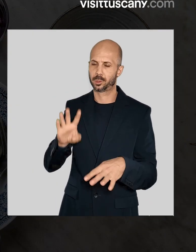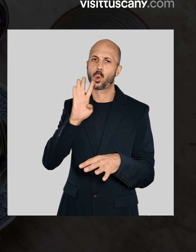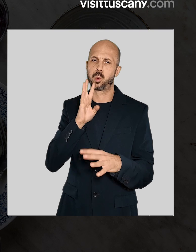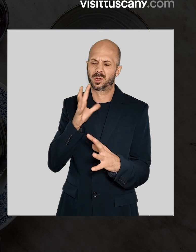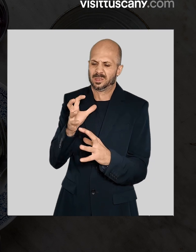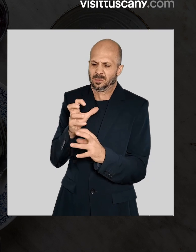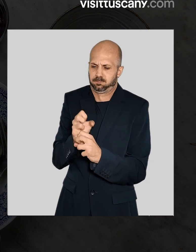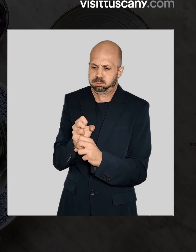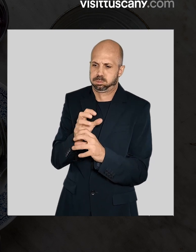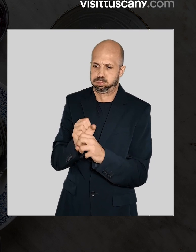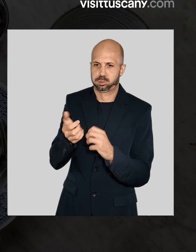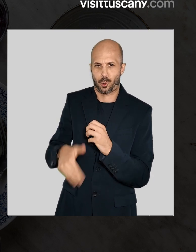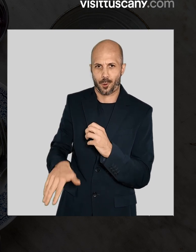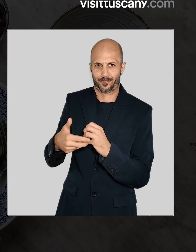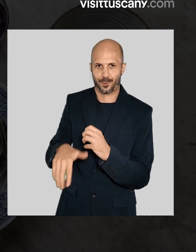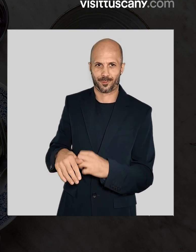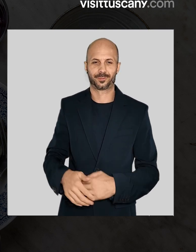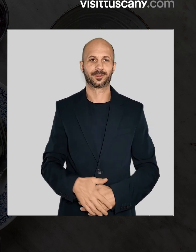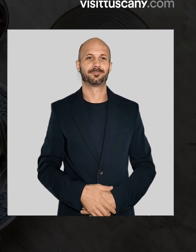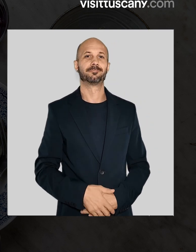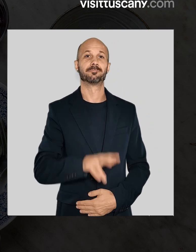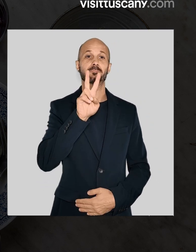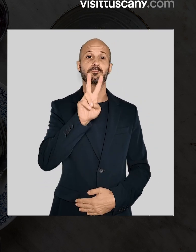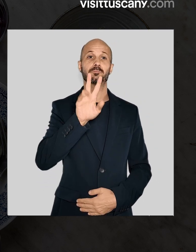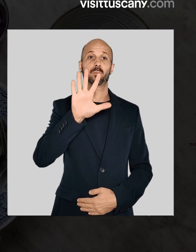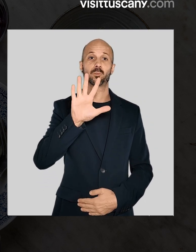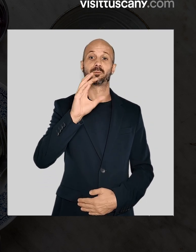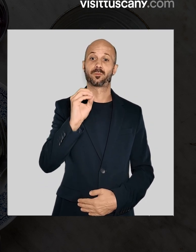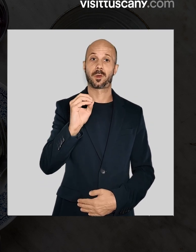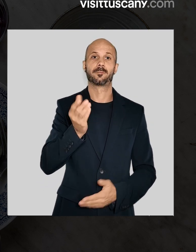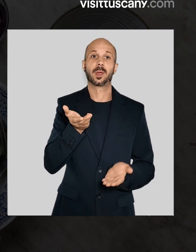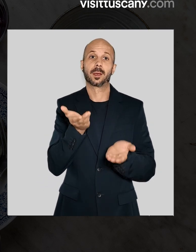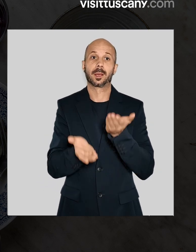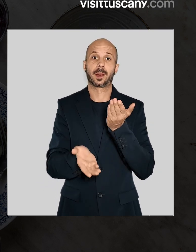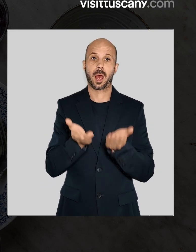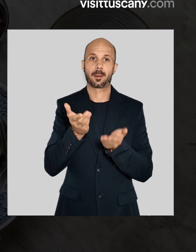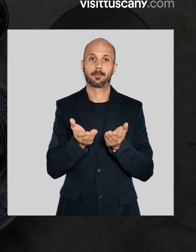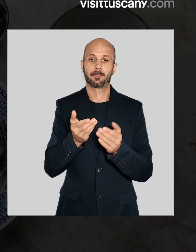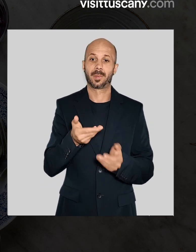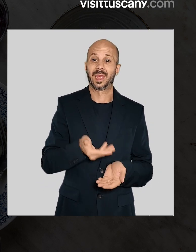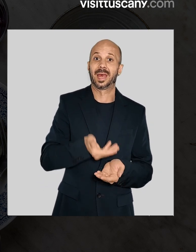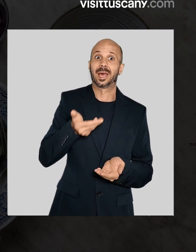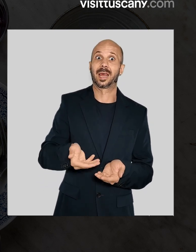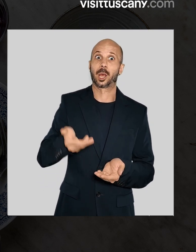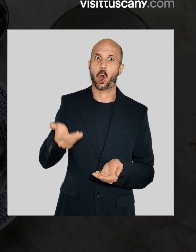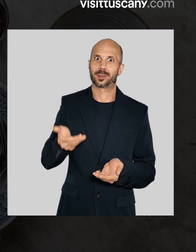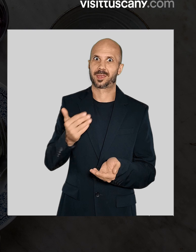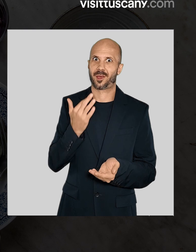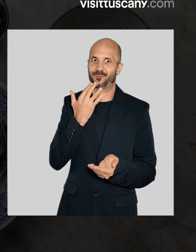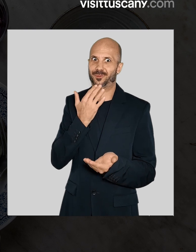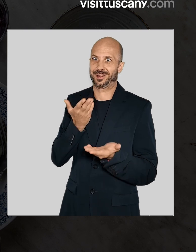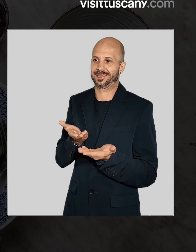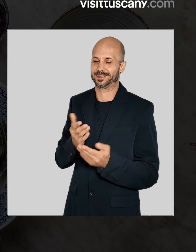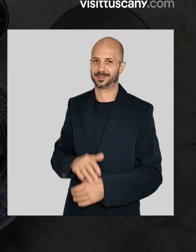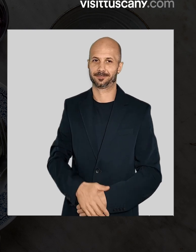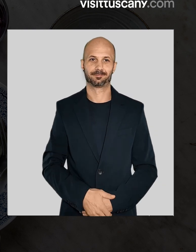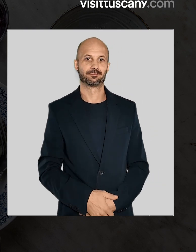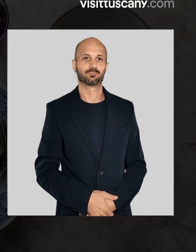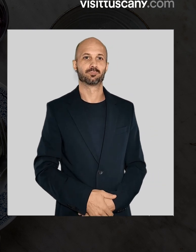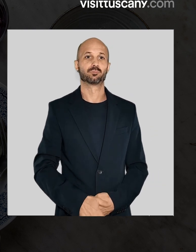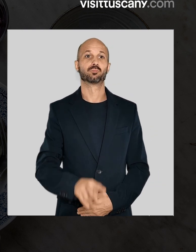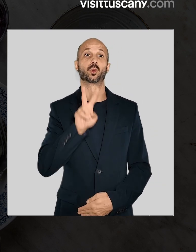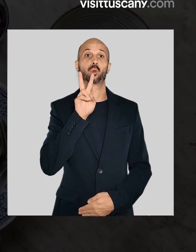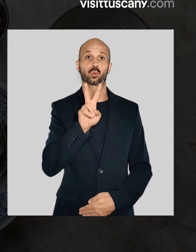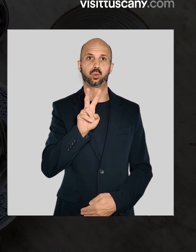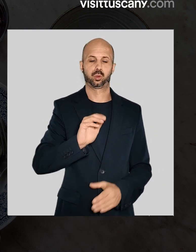250 grams of boiled and squeezed spinach, 250 grams of fresh ricotta, 2 tablespoons